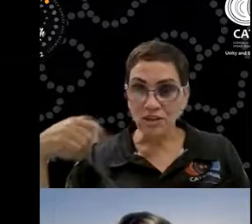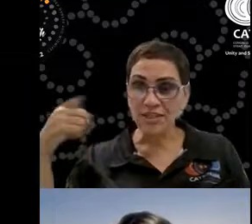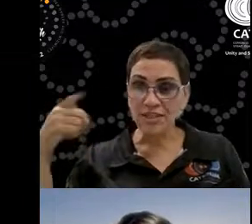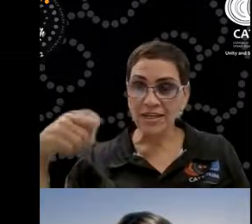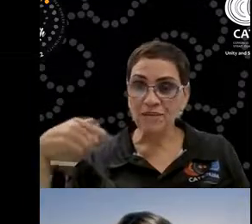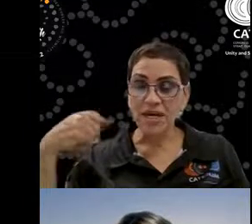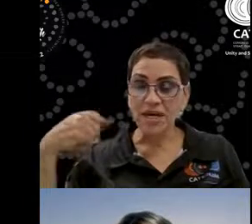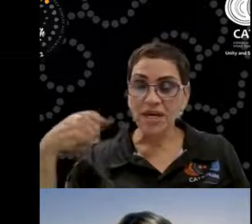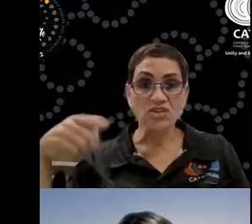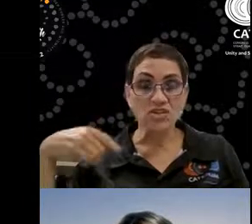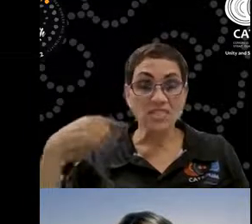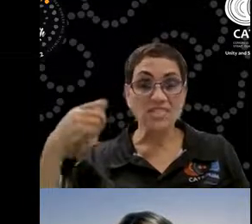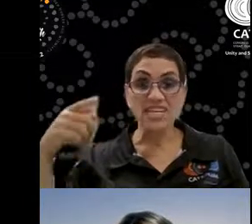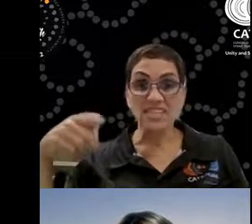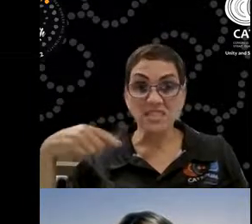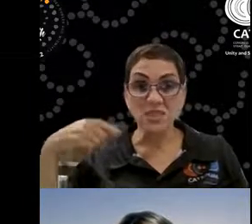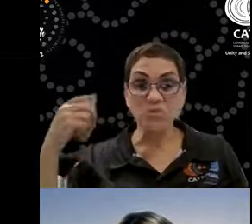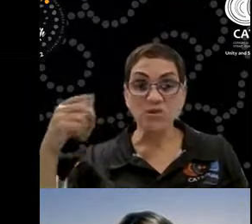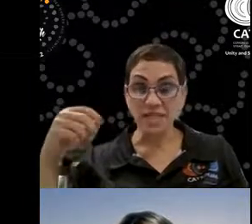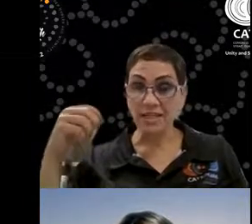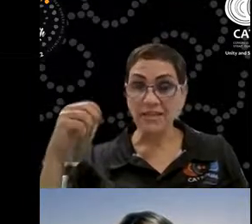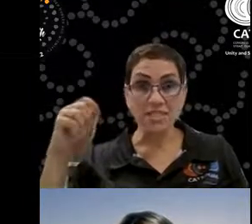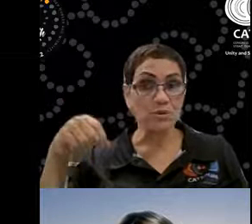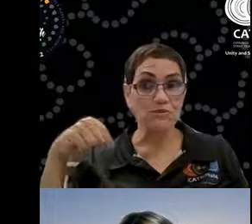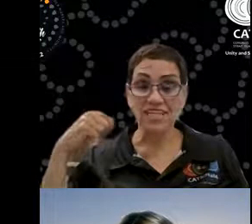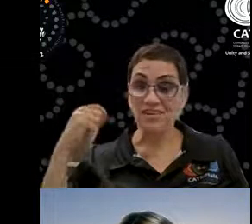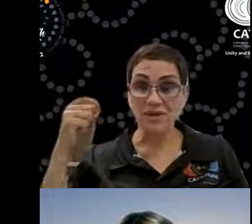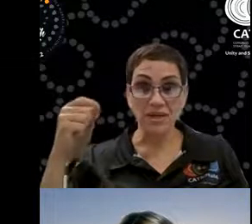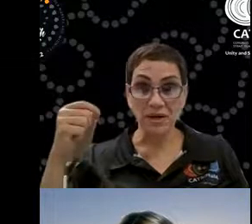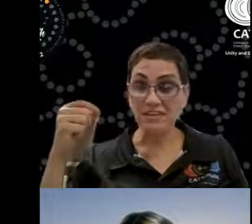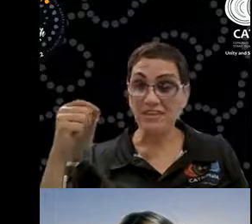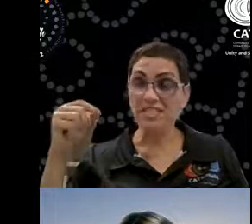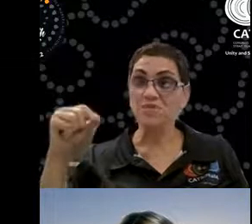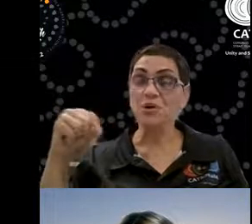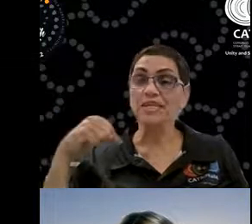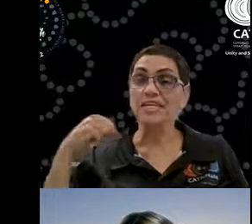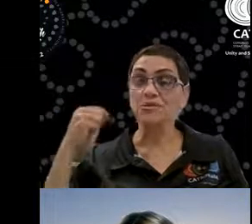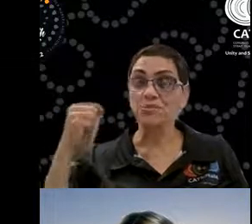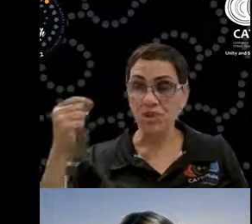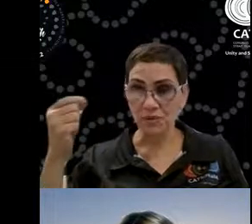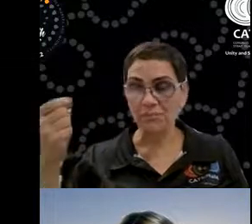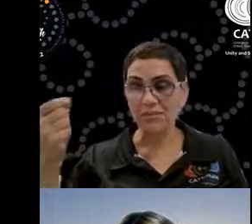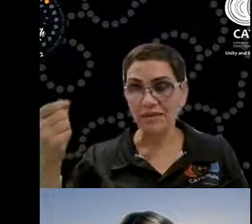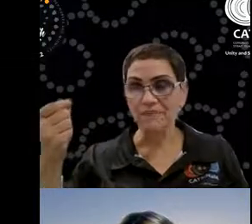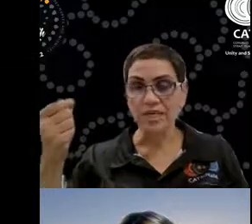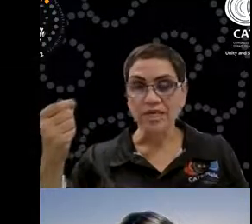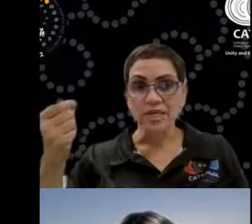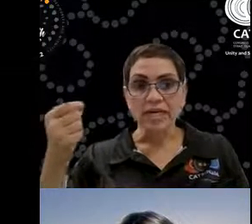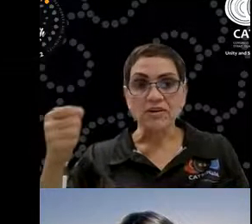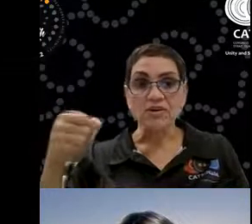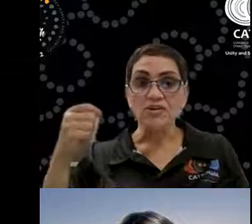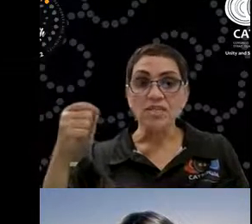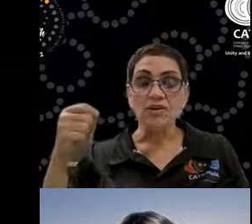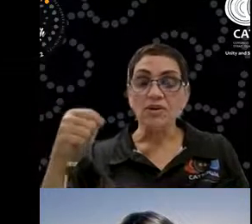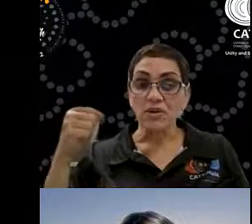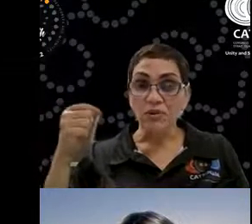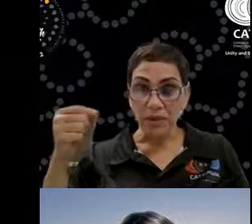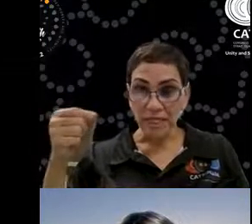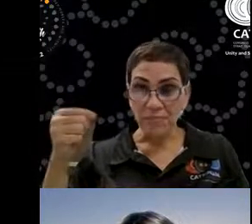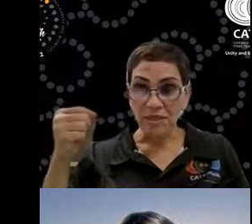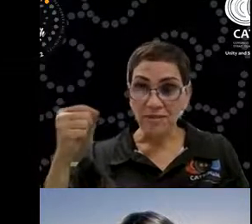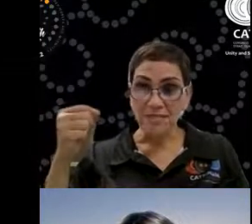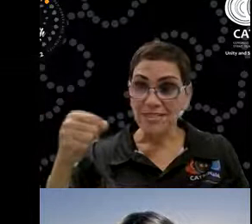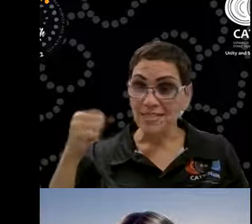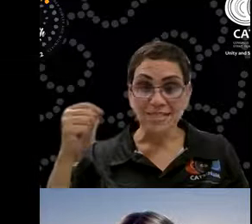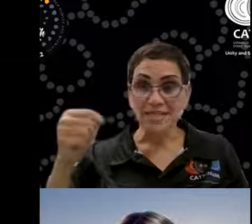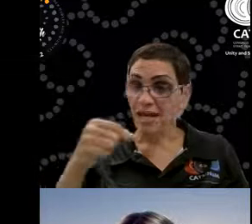through the genealogy as a nurse to say, this is what we've done. This is what we've done really well. And this is what we need to be doing better. And I use a lot